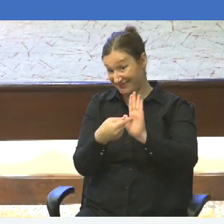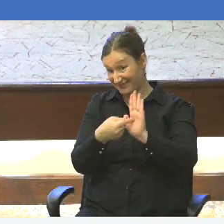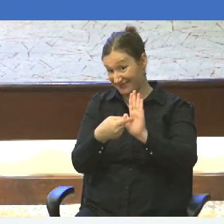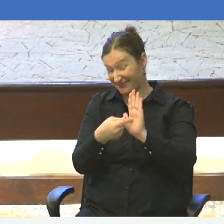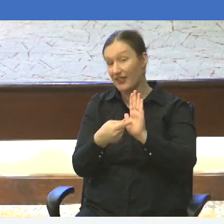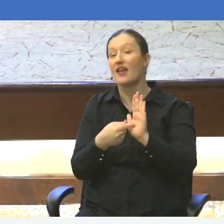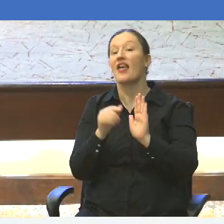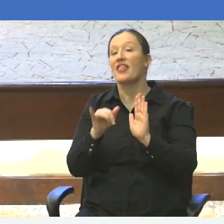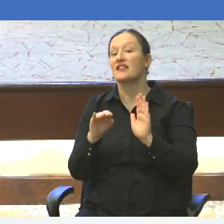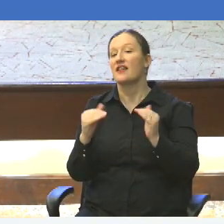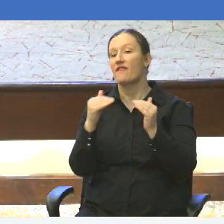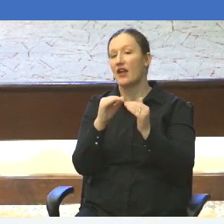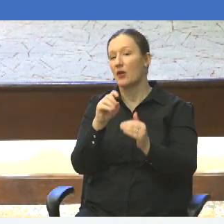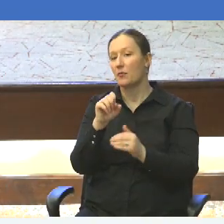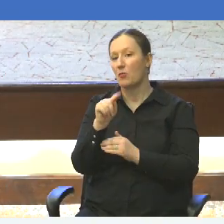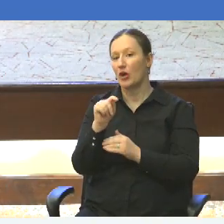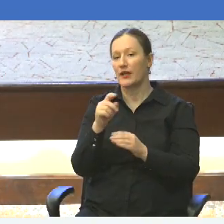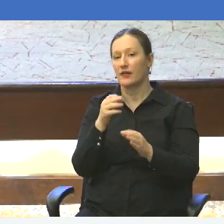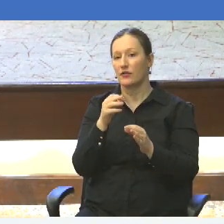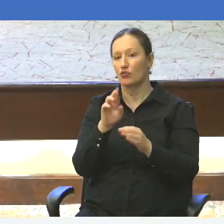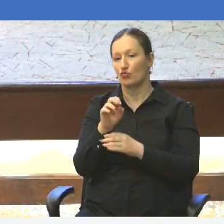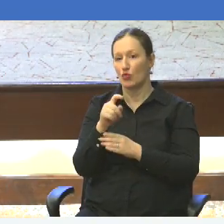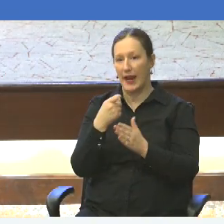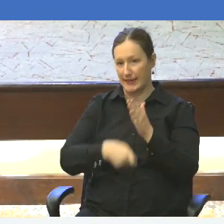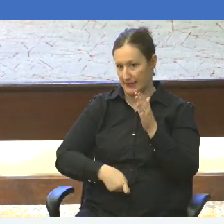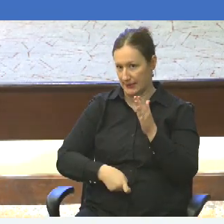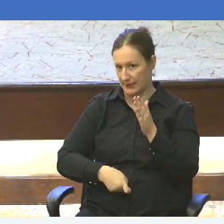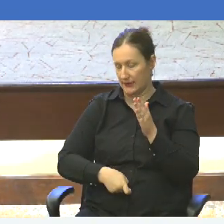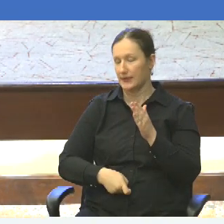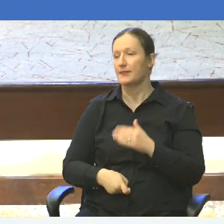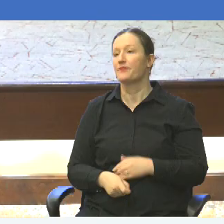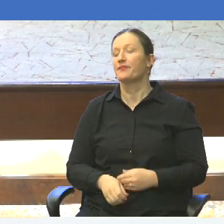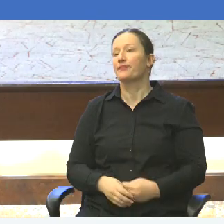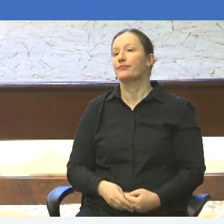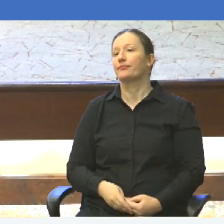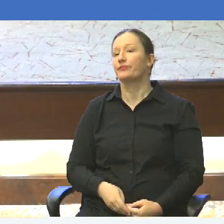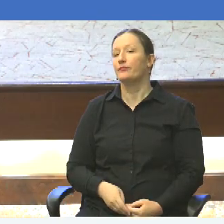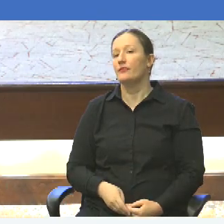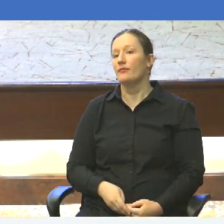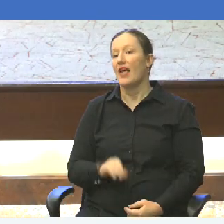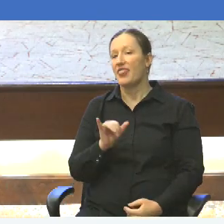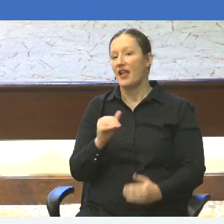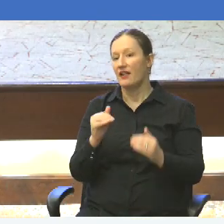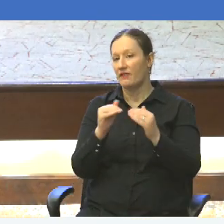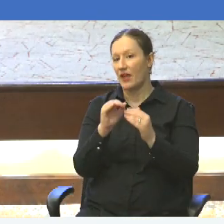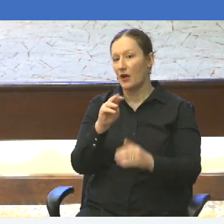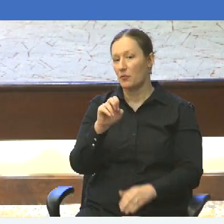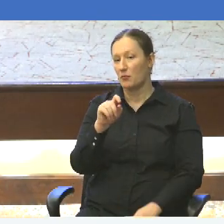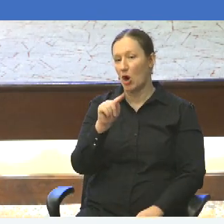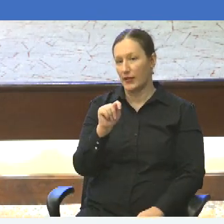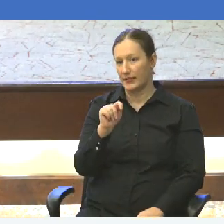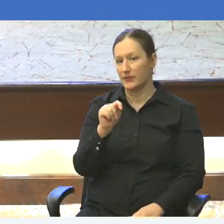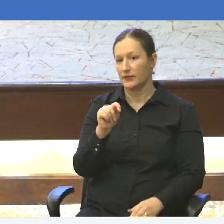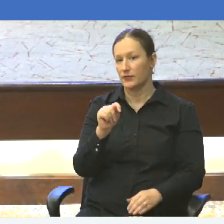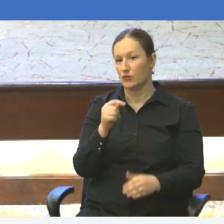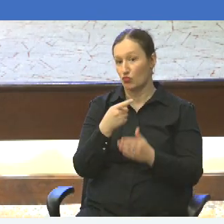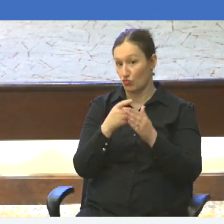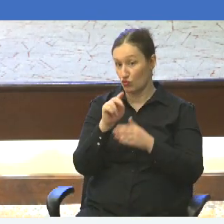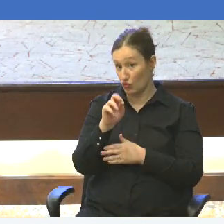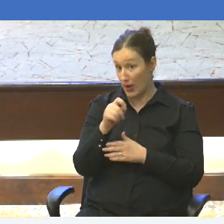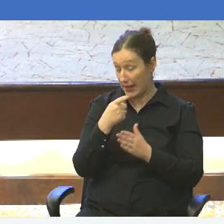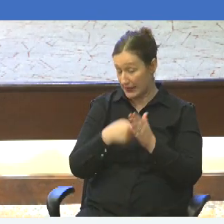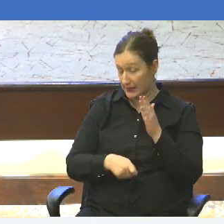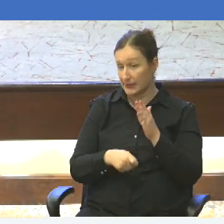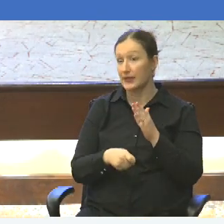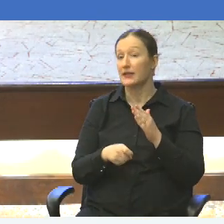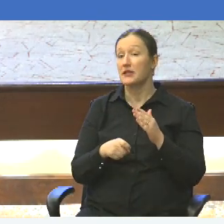today based upon the current rates information that's out there. Overall, fair market value assessments have been limited on the airport over the years,